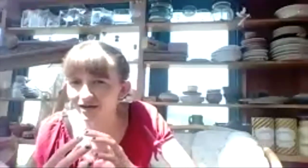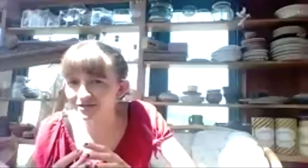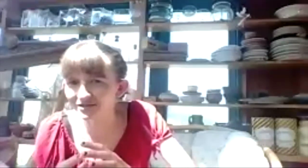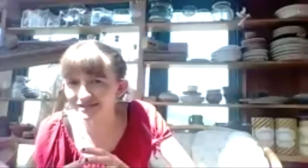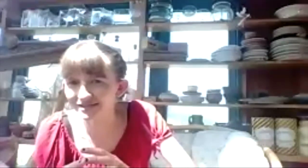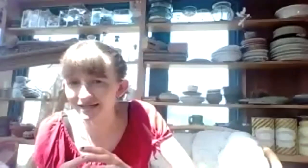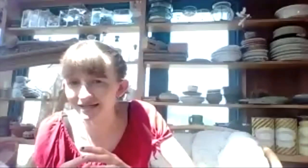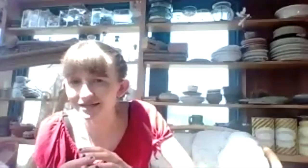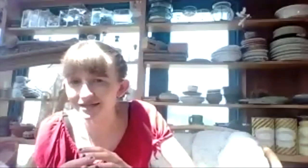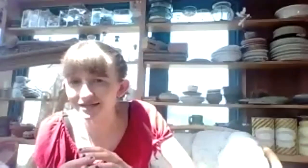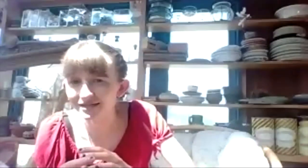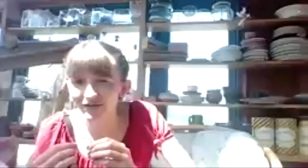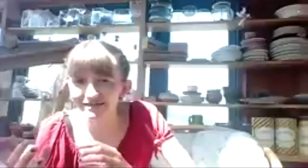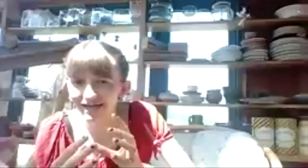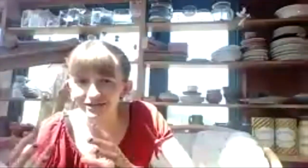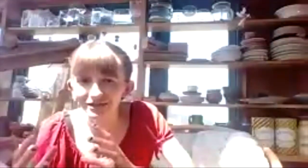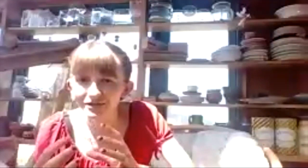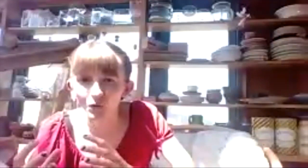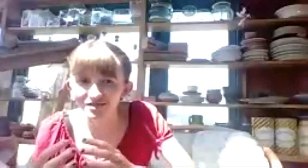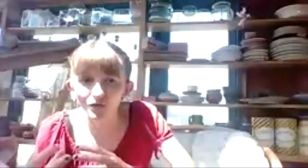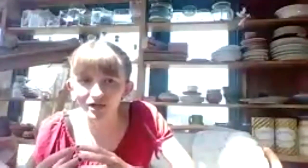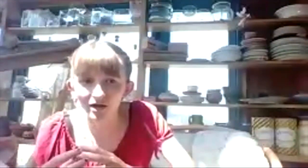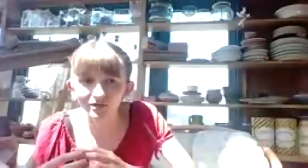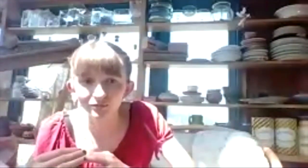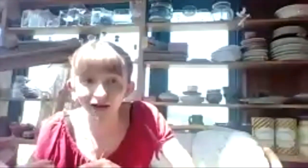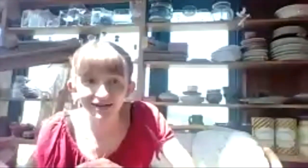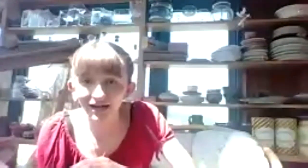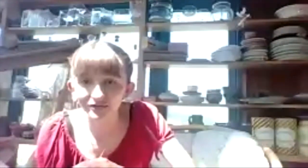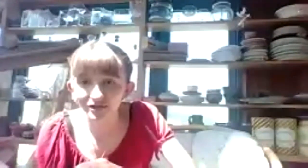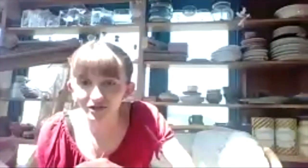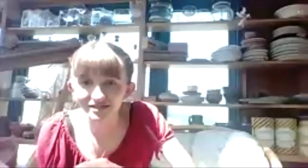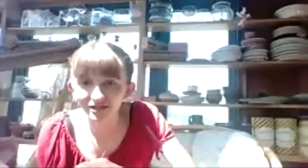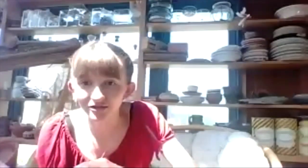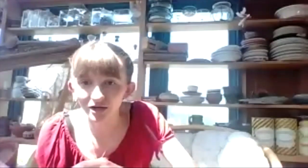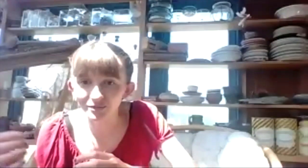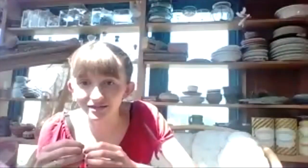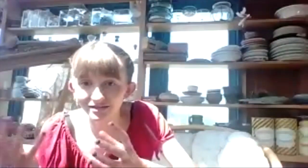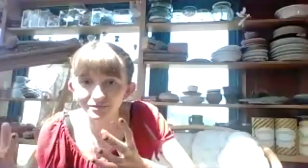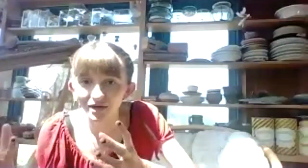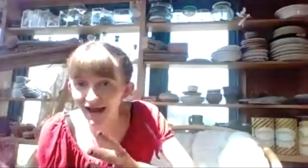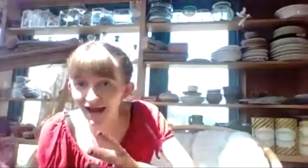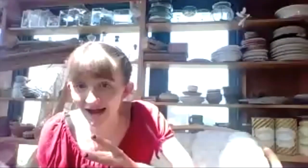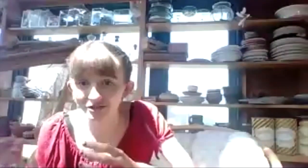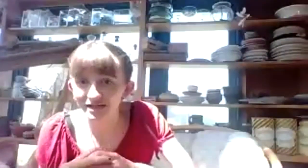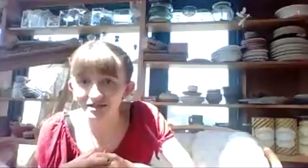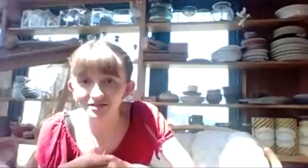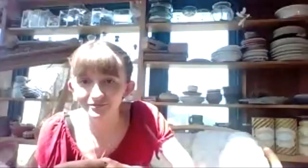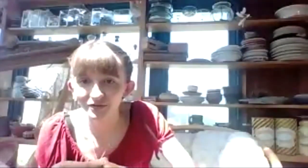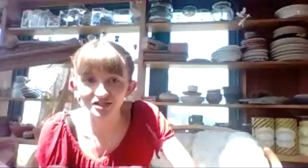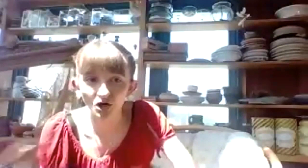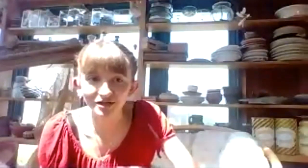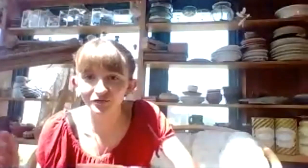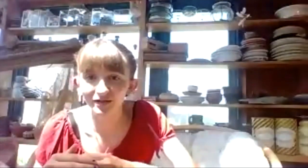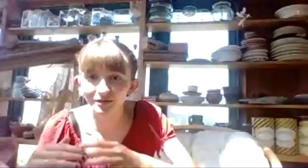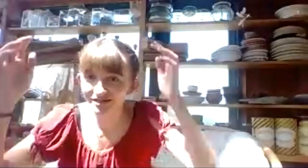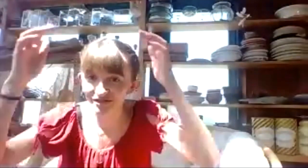better understanding of exactly what's going on right after a Triceratops is hatched and is